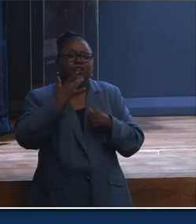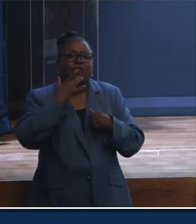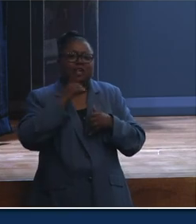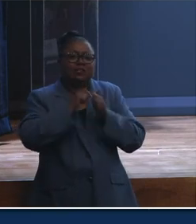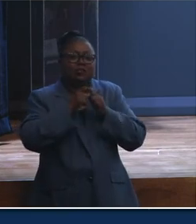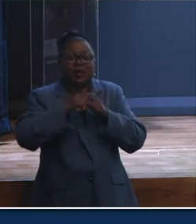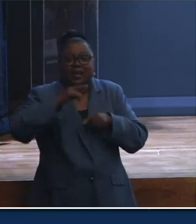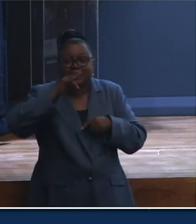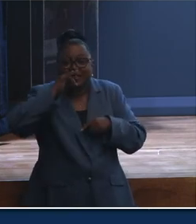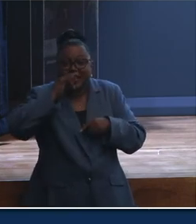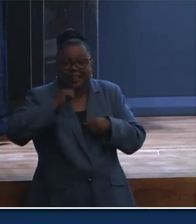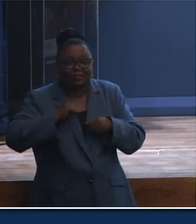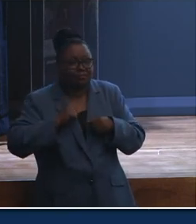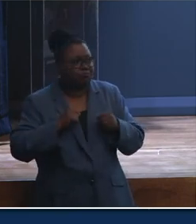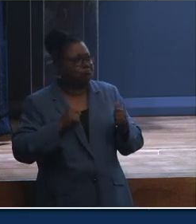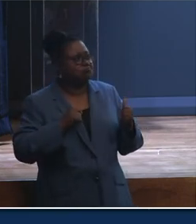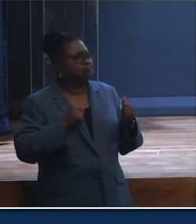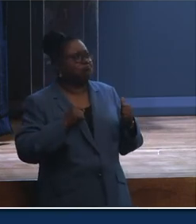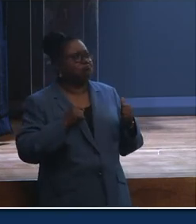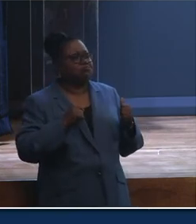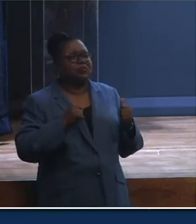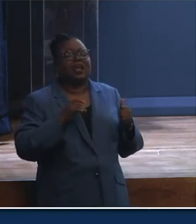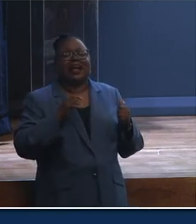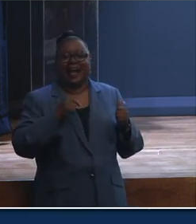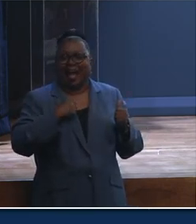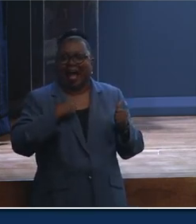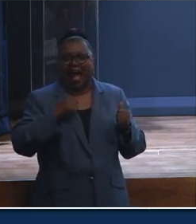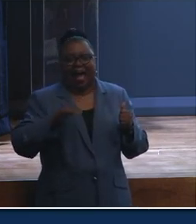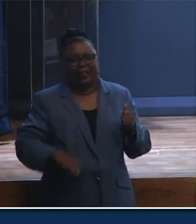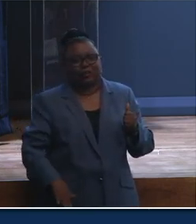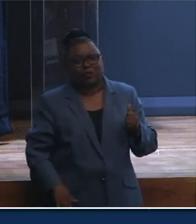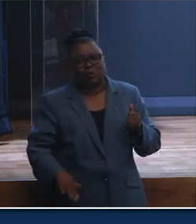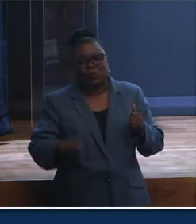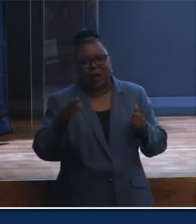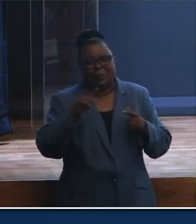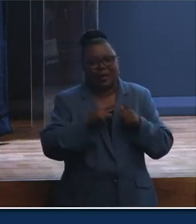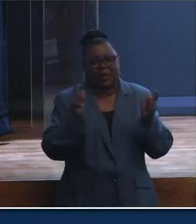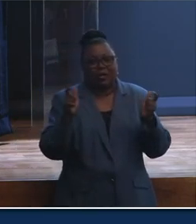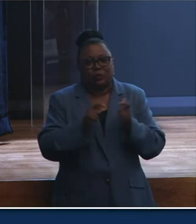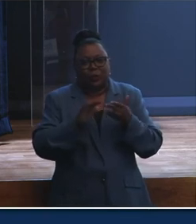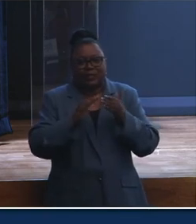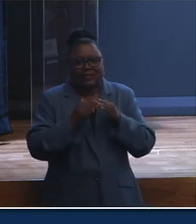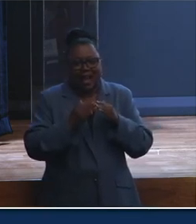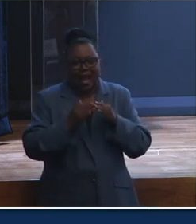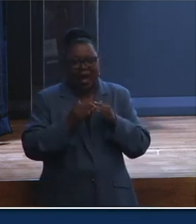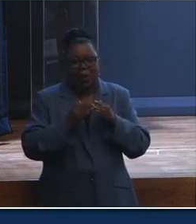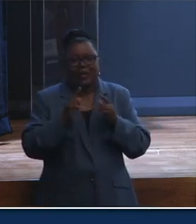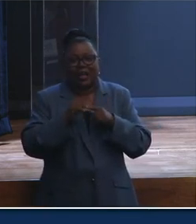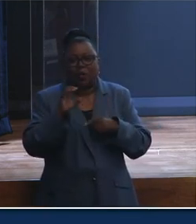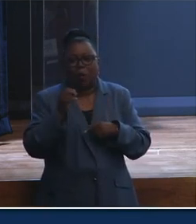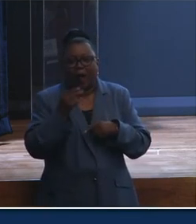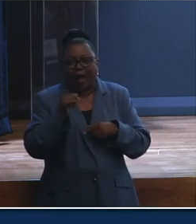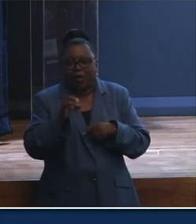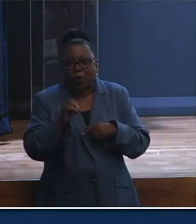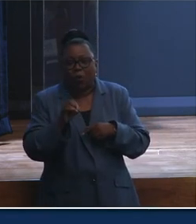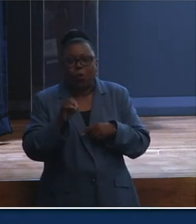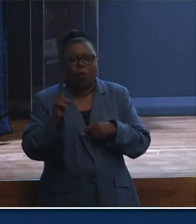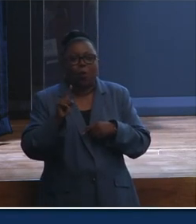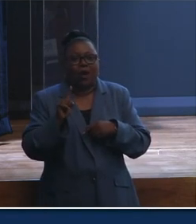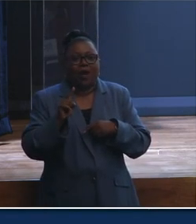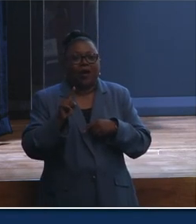sport as a kid? So I grew up in a little town in Ohio